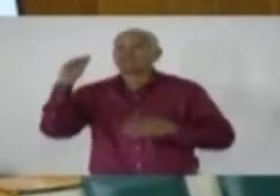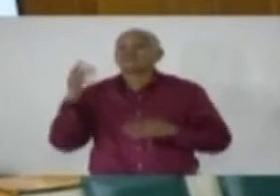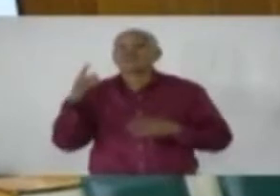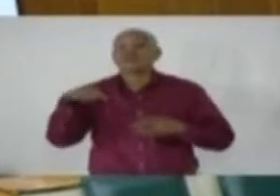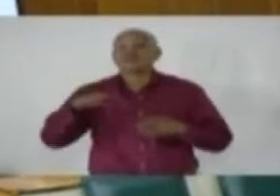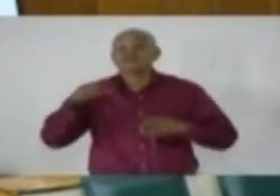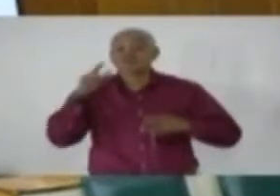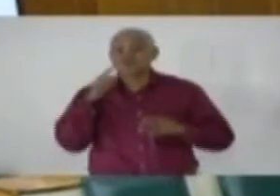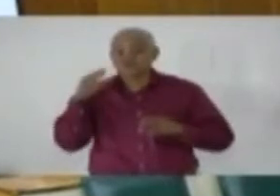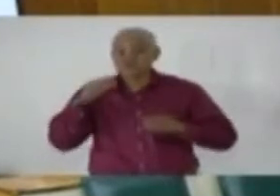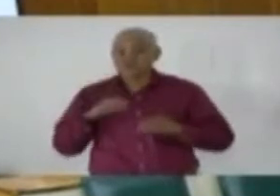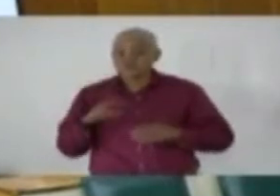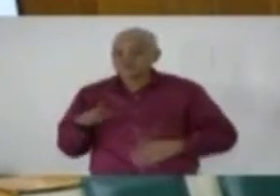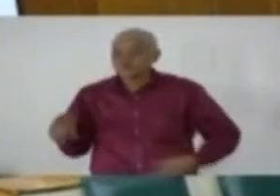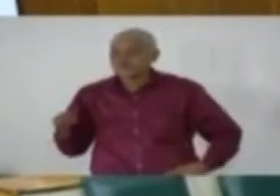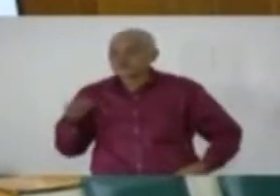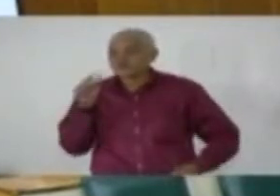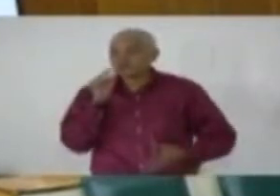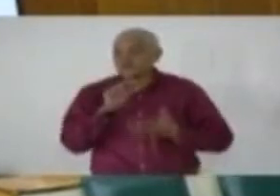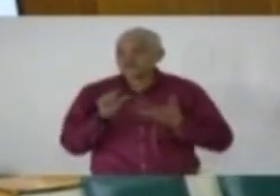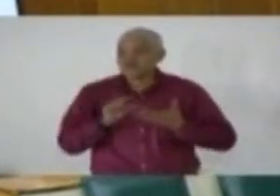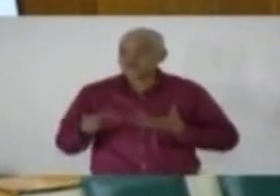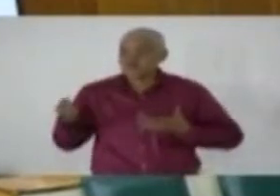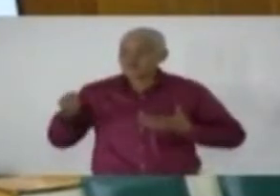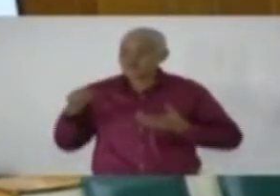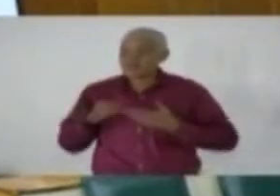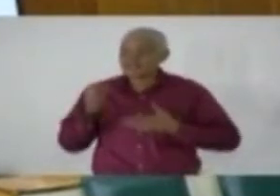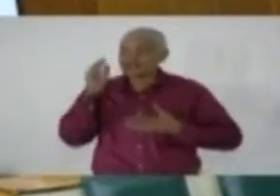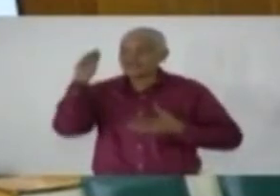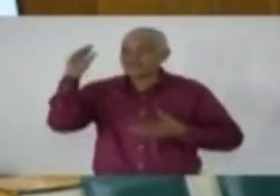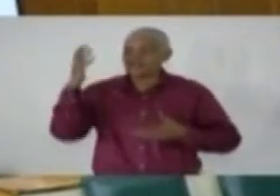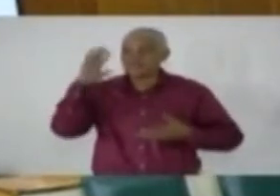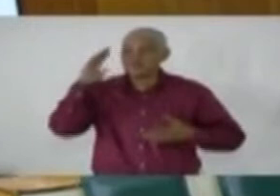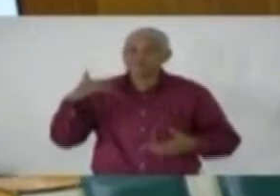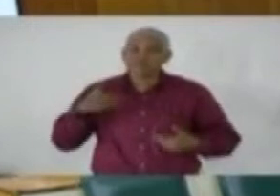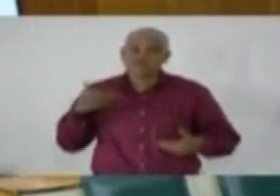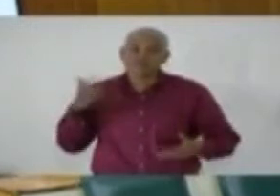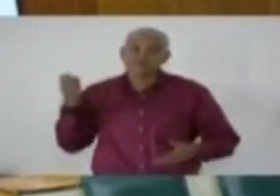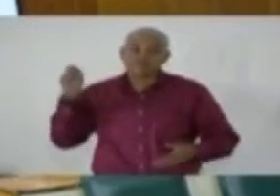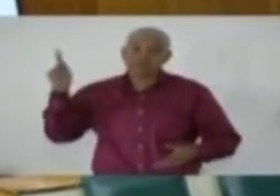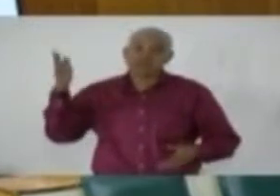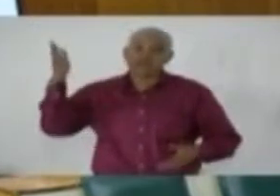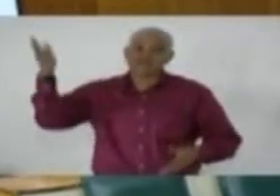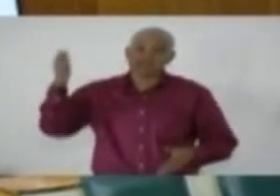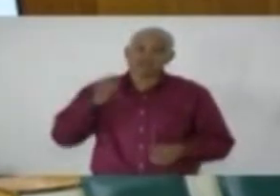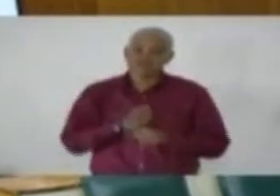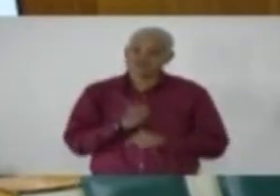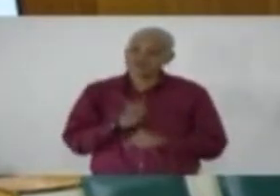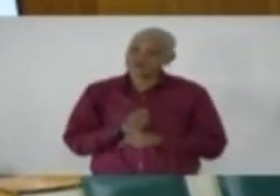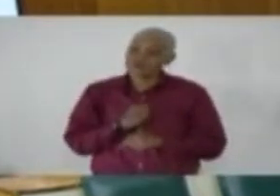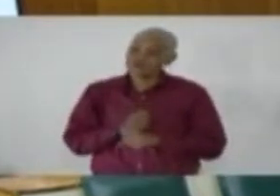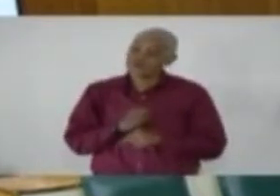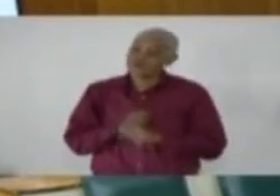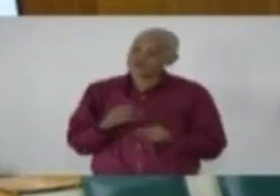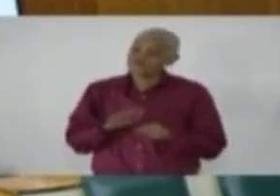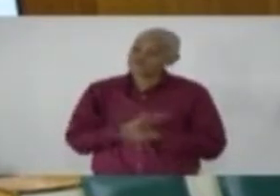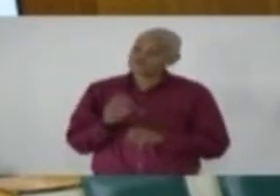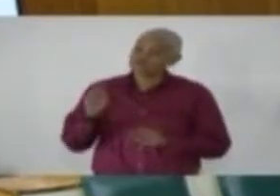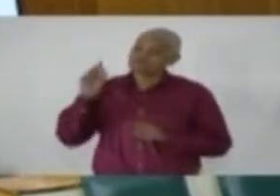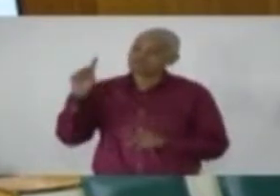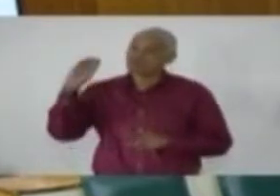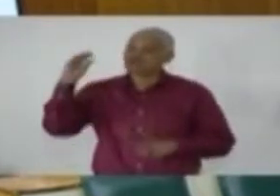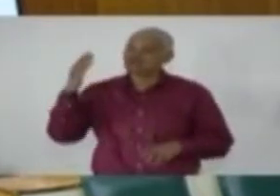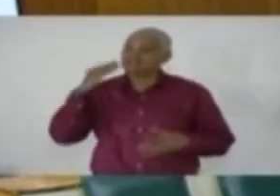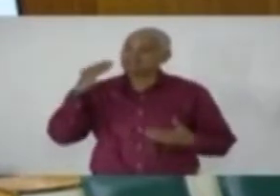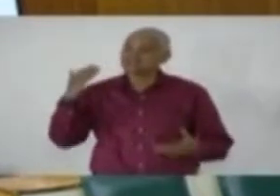who are shareholders in Grace will be happier that he has gone back completely to Grace. Thank